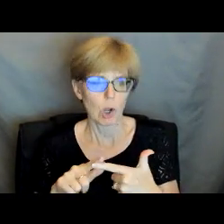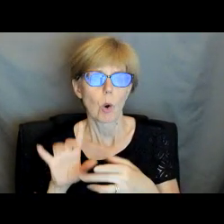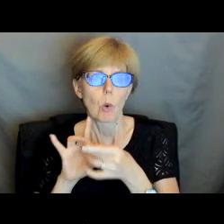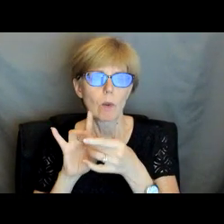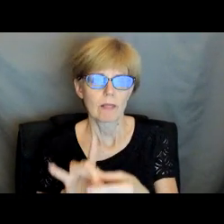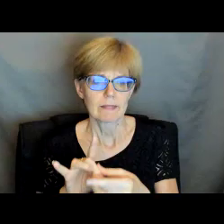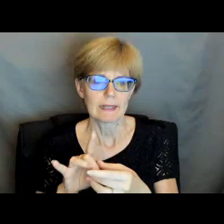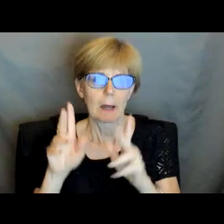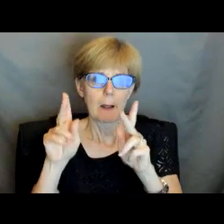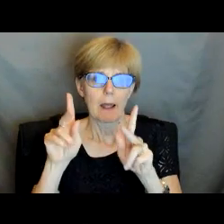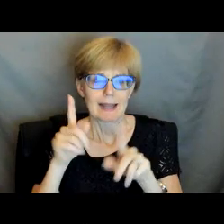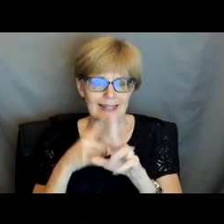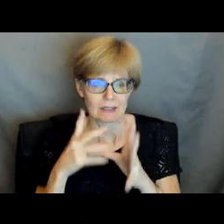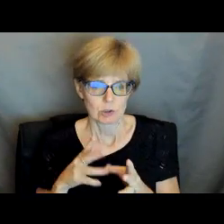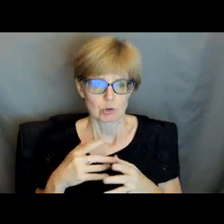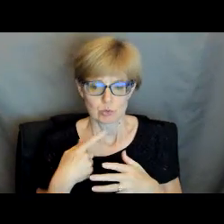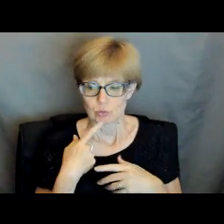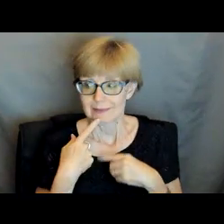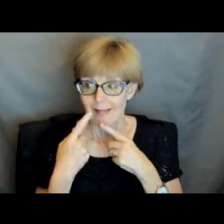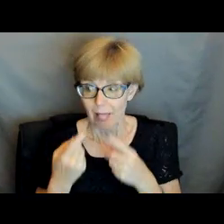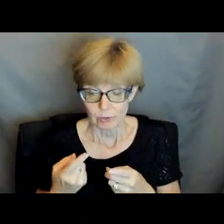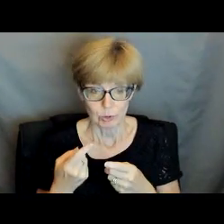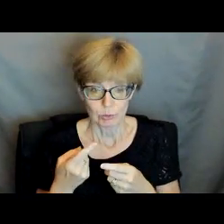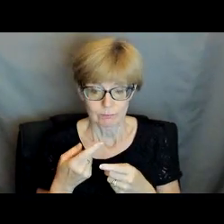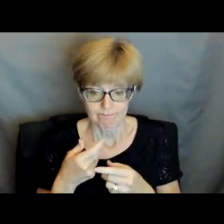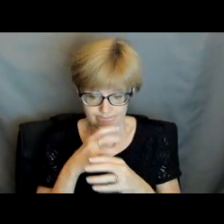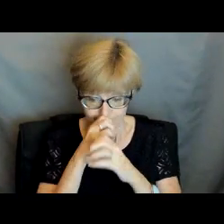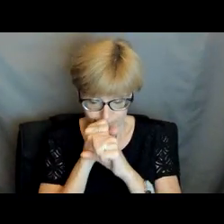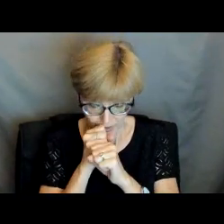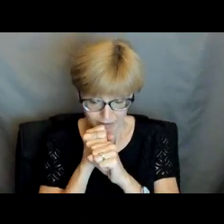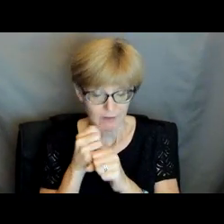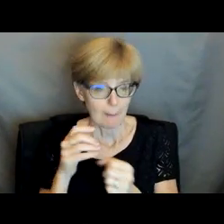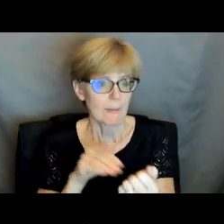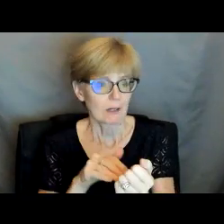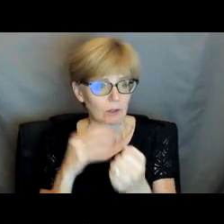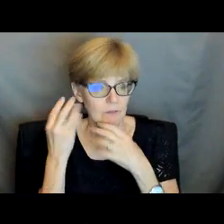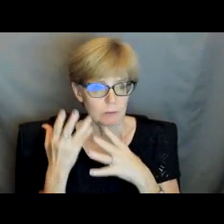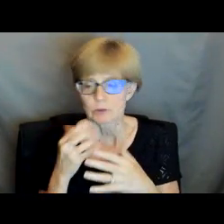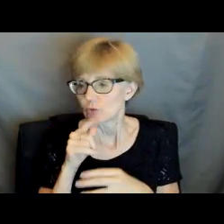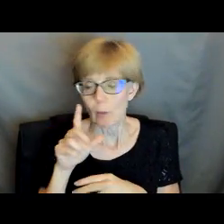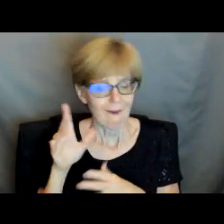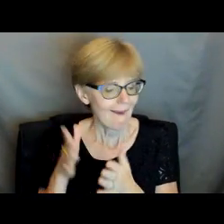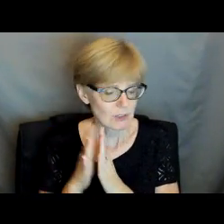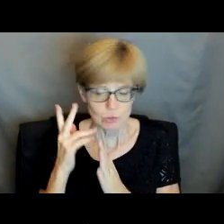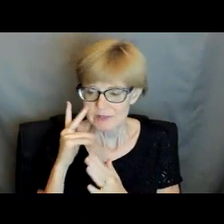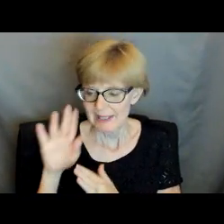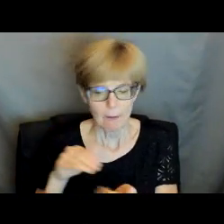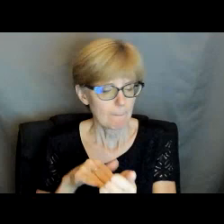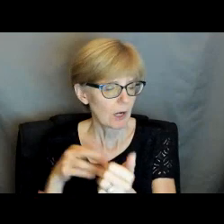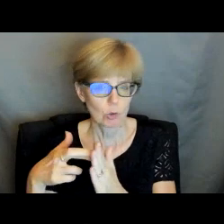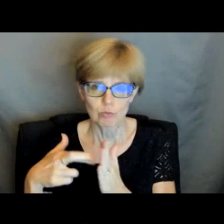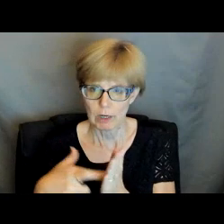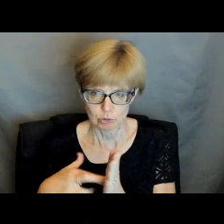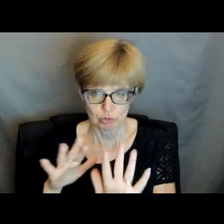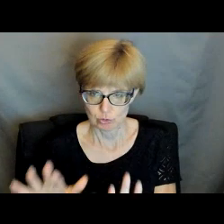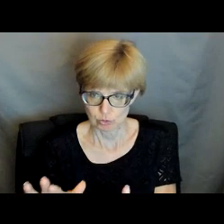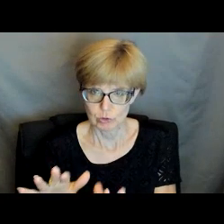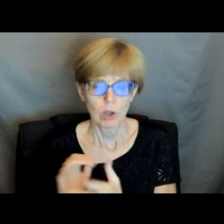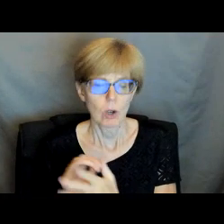to disclose privileged medical information. Don't ask to see that tenant's medical records, and don't ask if the tenant is able to